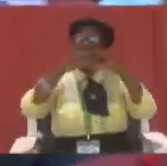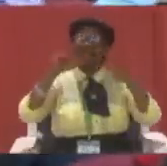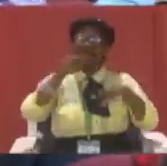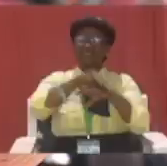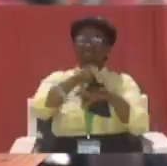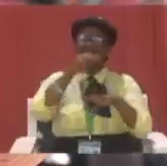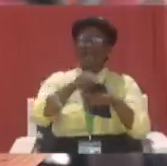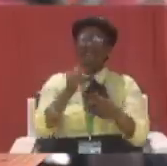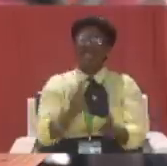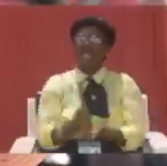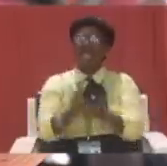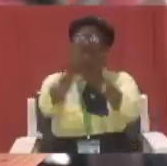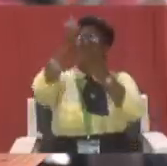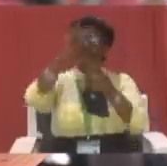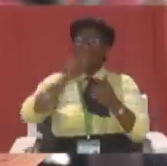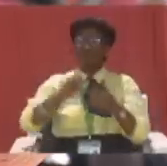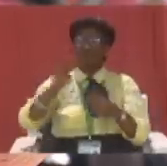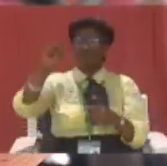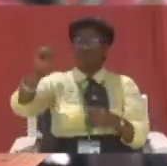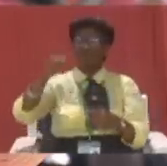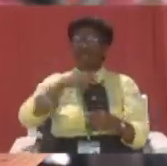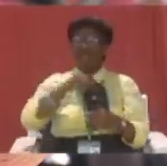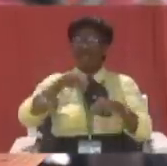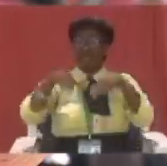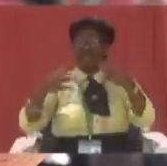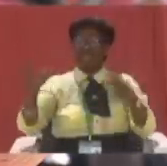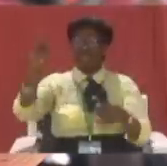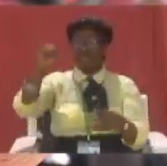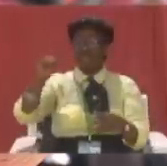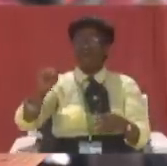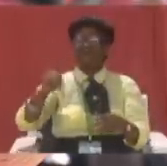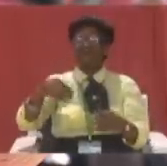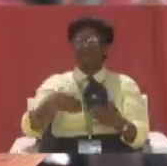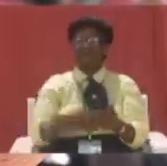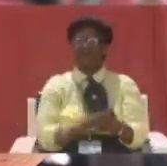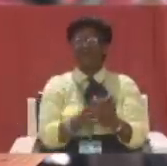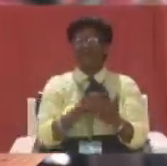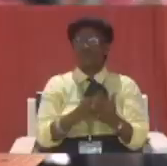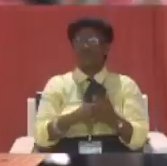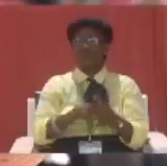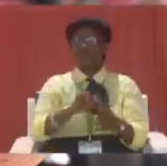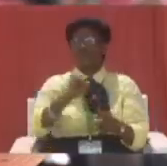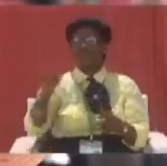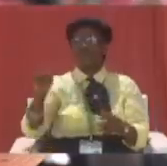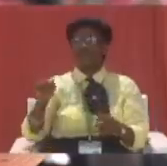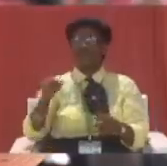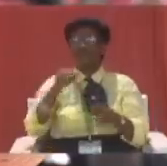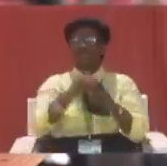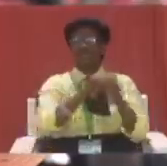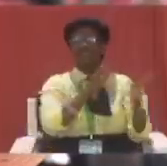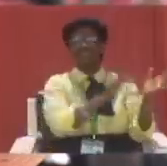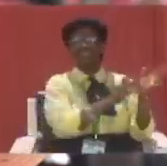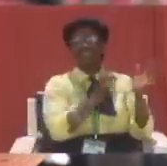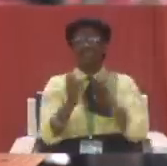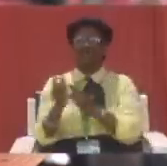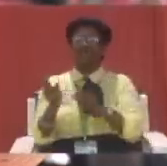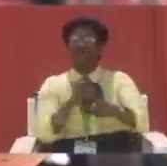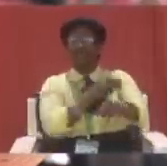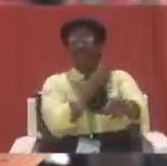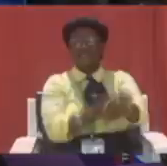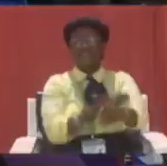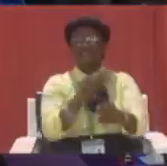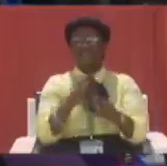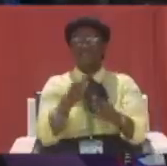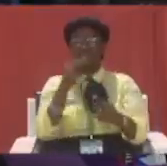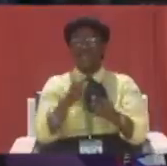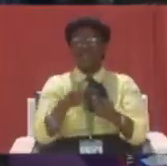And give them a brand new beginning. In Jesus' mighty name, we have prayed.